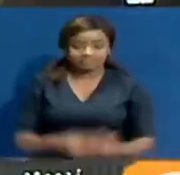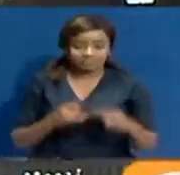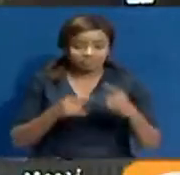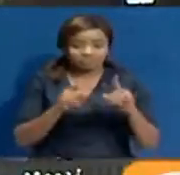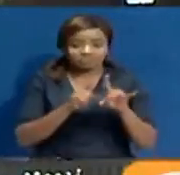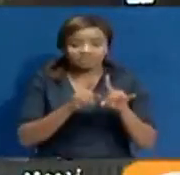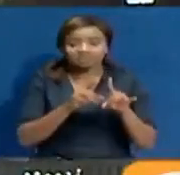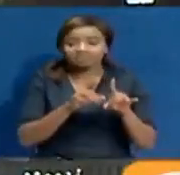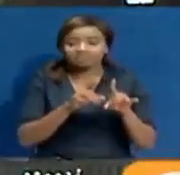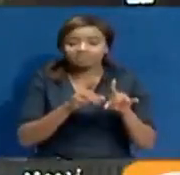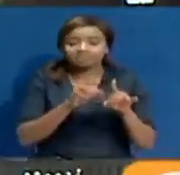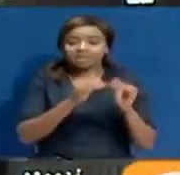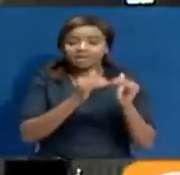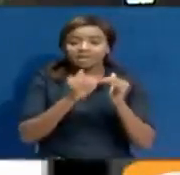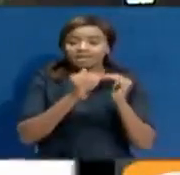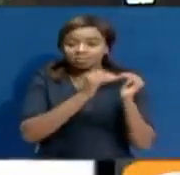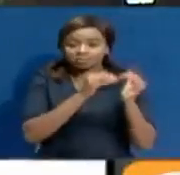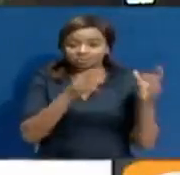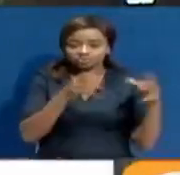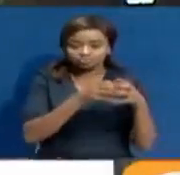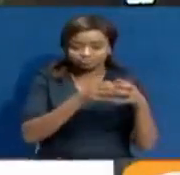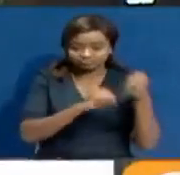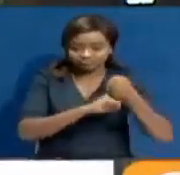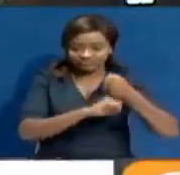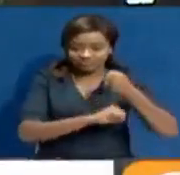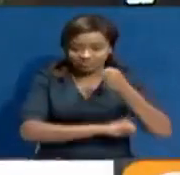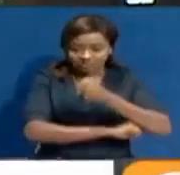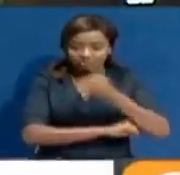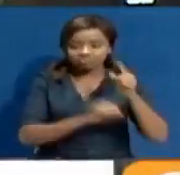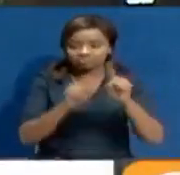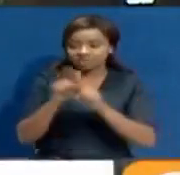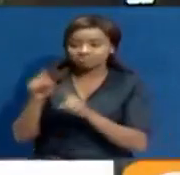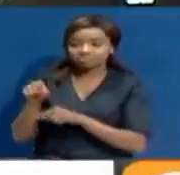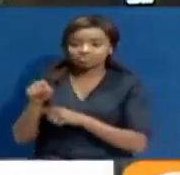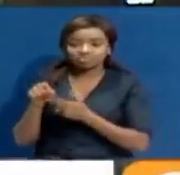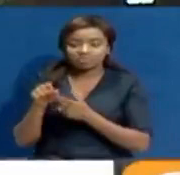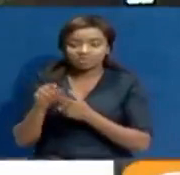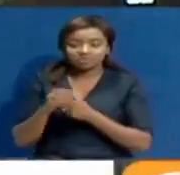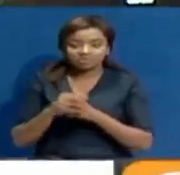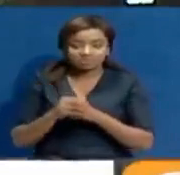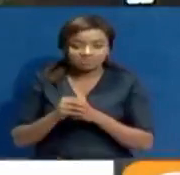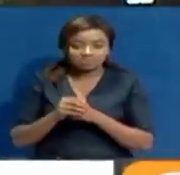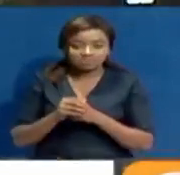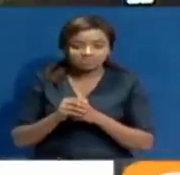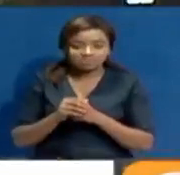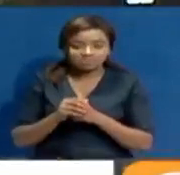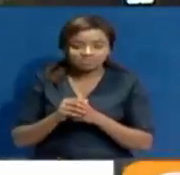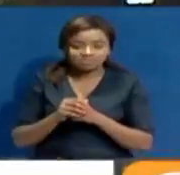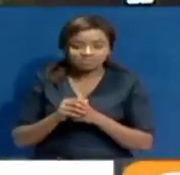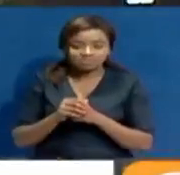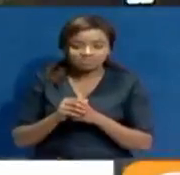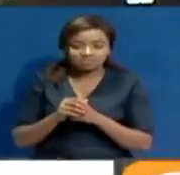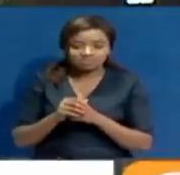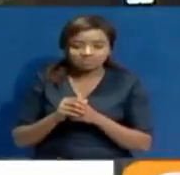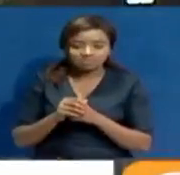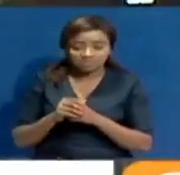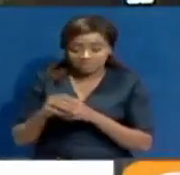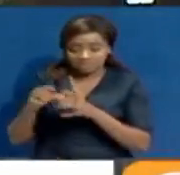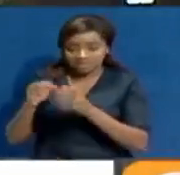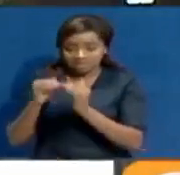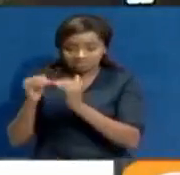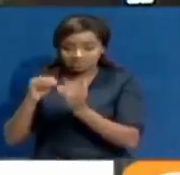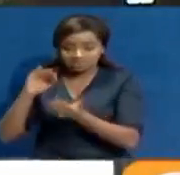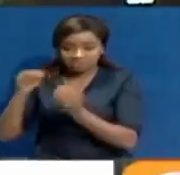Matters, the Equity Group Foundation and the Kenya COVID-19 Fund Board have today handed over 500,000 PPEs to